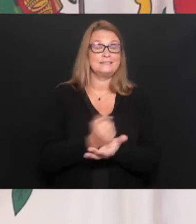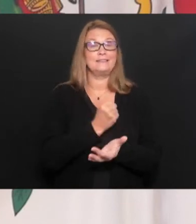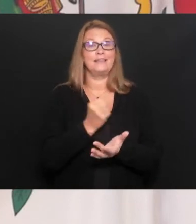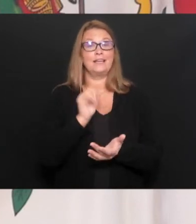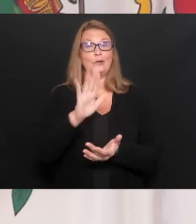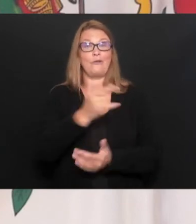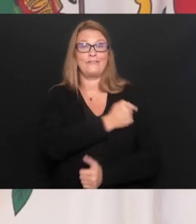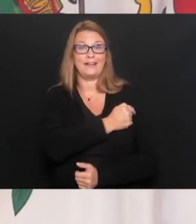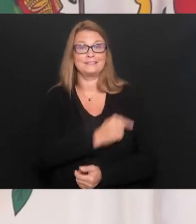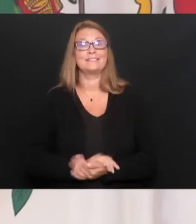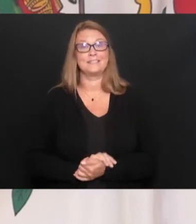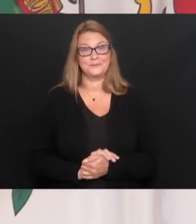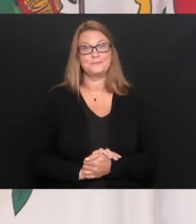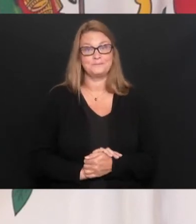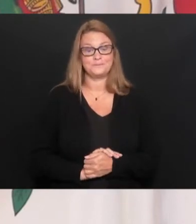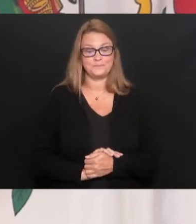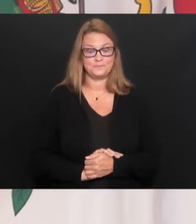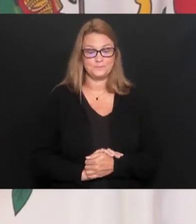getting vaccinated.